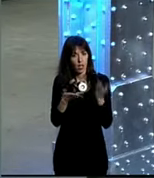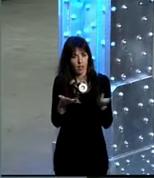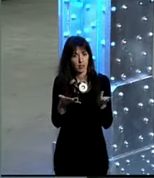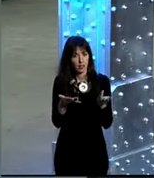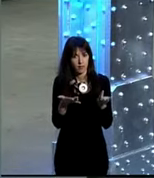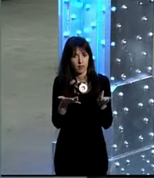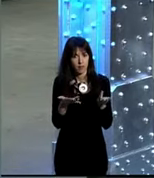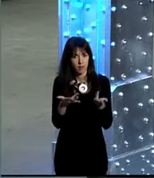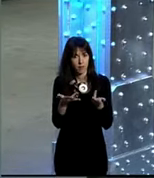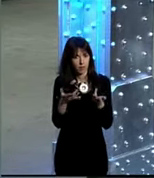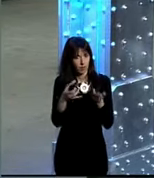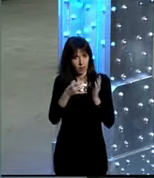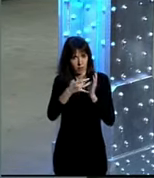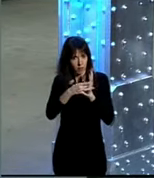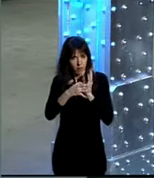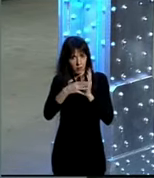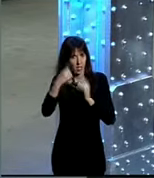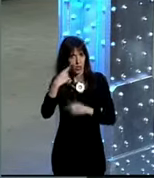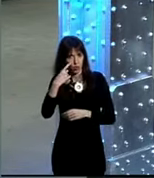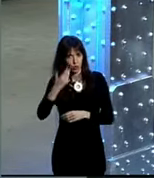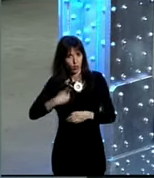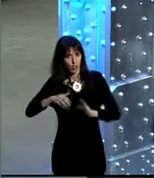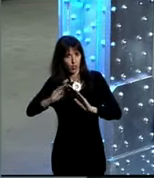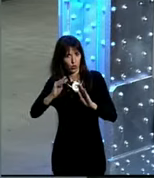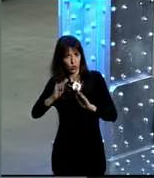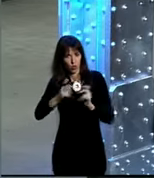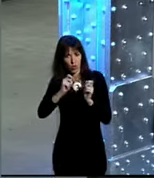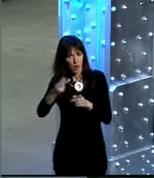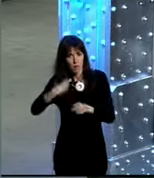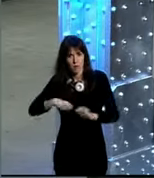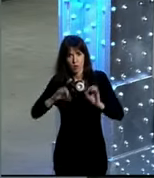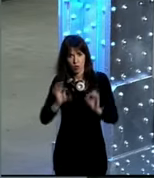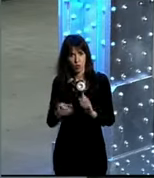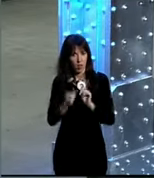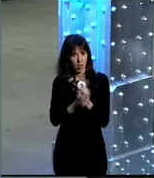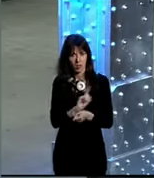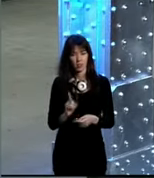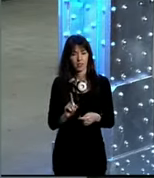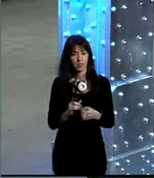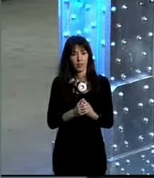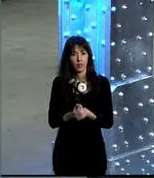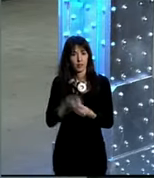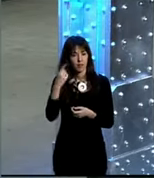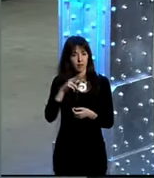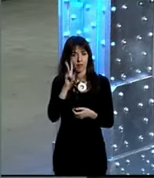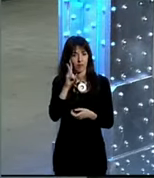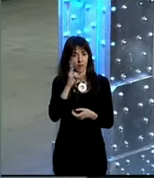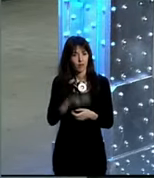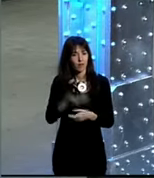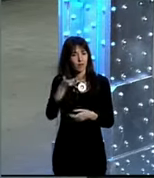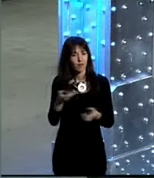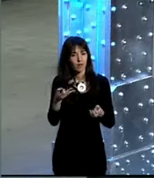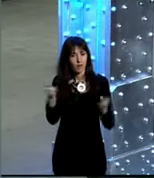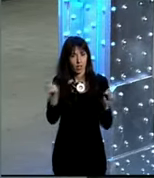let it slide in any which way. And also I find that working on your timing is key to audience